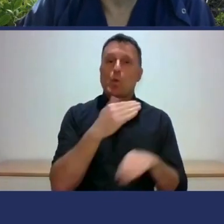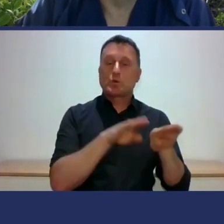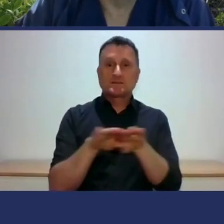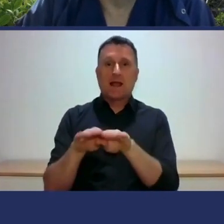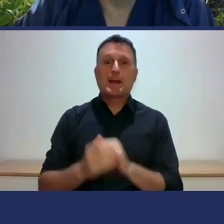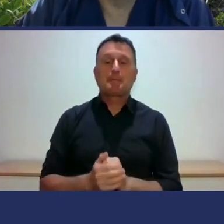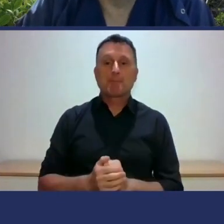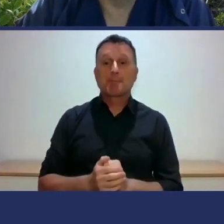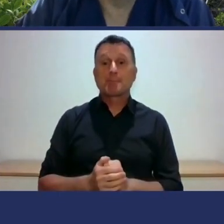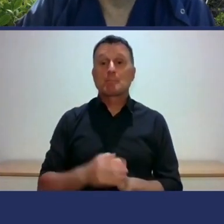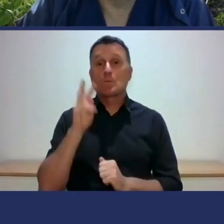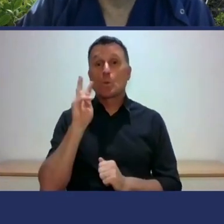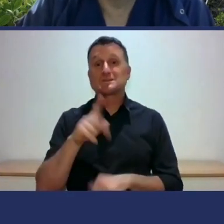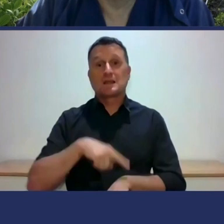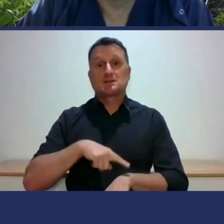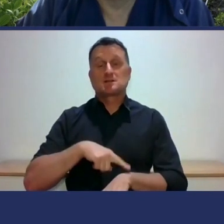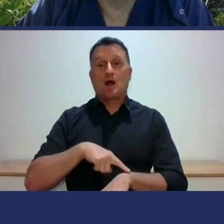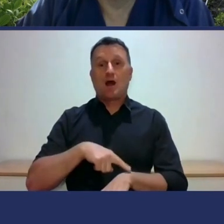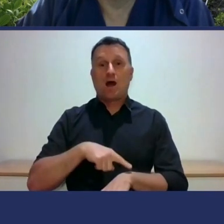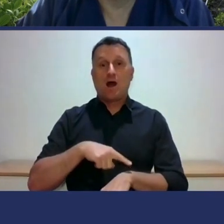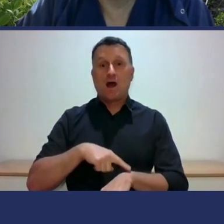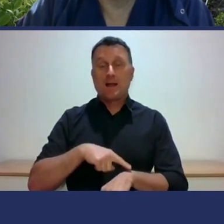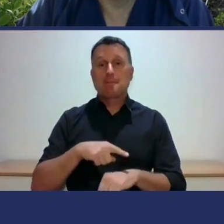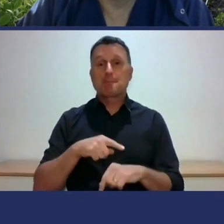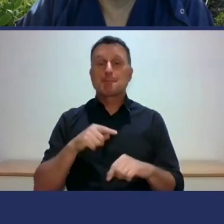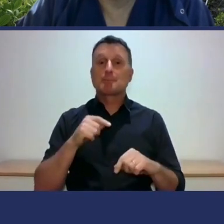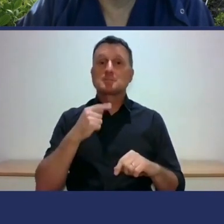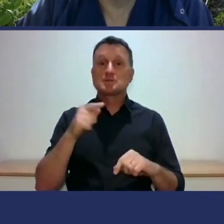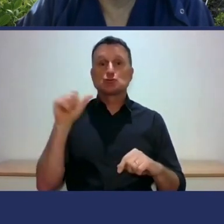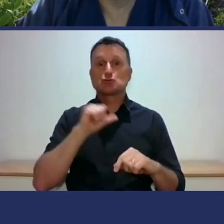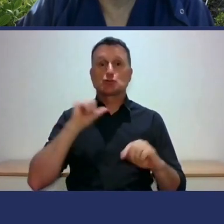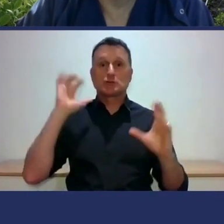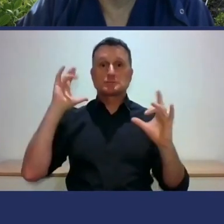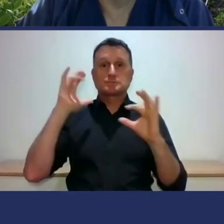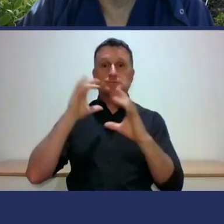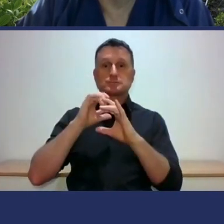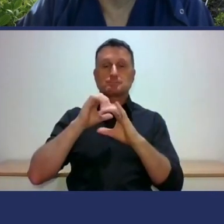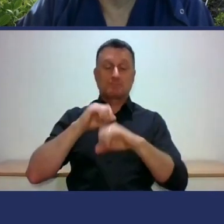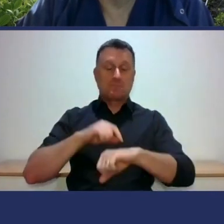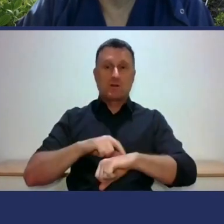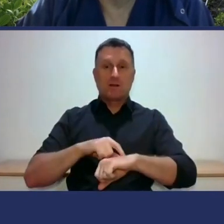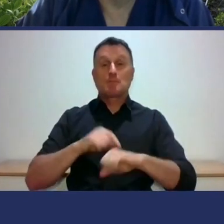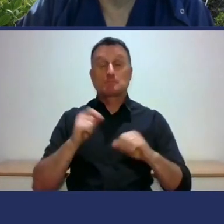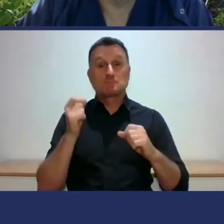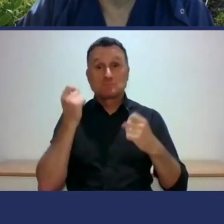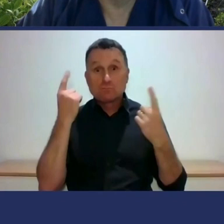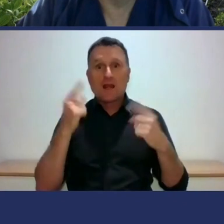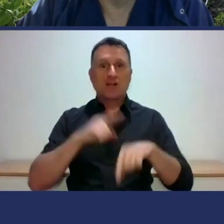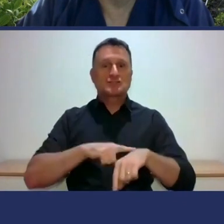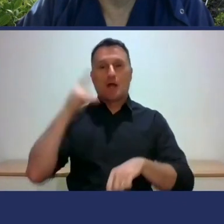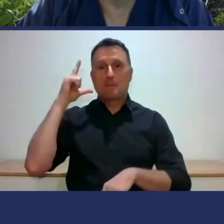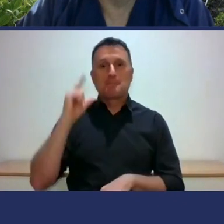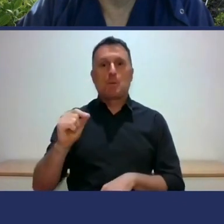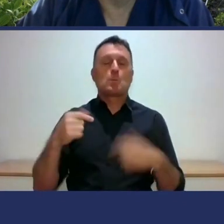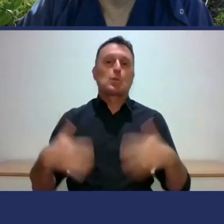We're going to start to wrap up. So now I'm getting a note that we're going to start to wrap up. I'm so deep in this convo, I have no idea what the time is. But before we